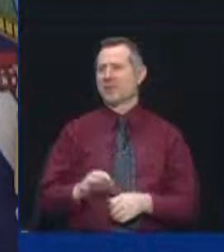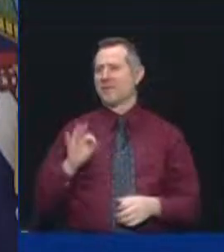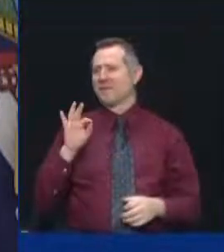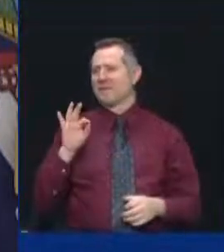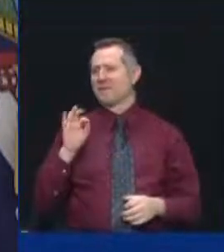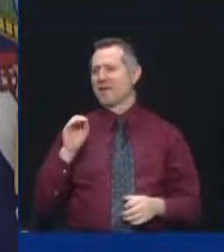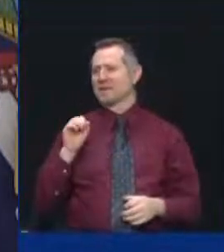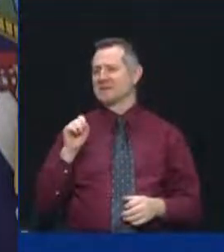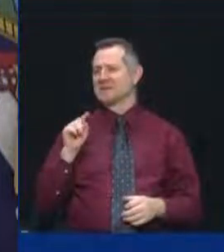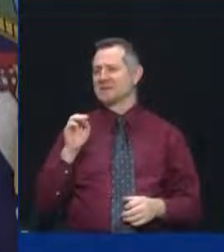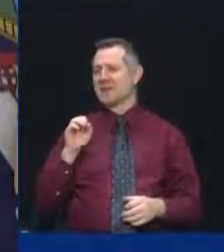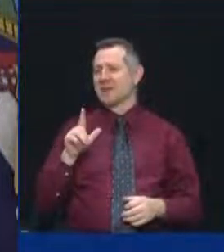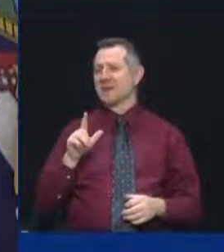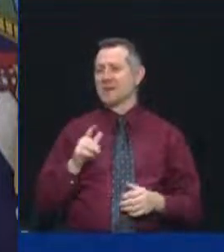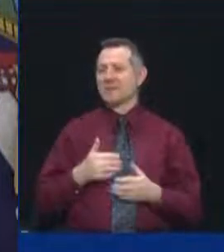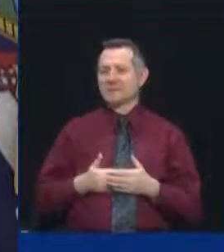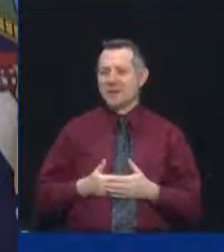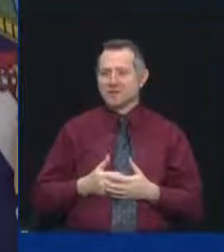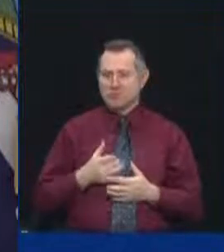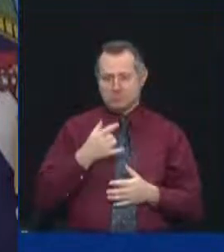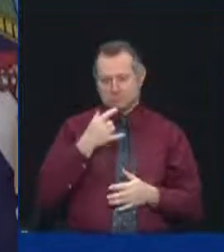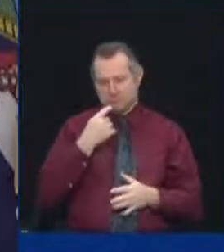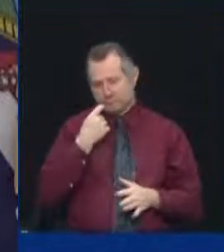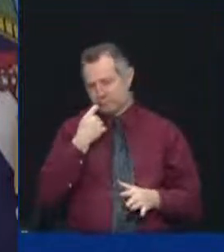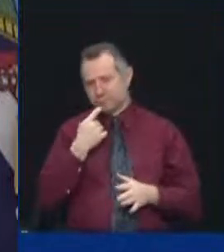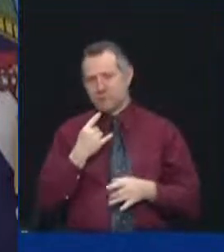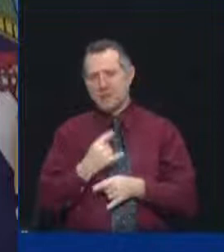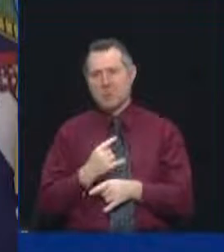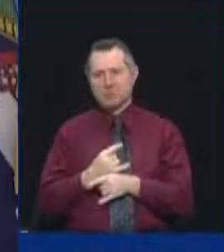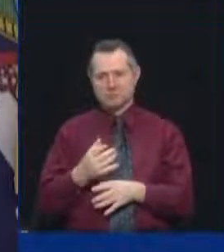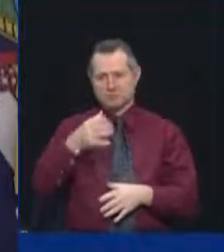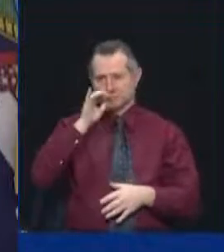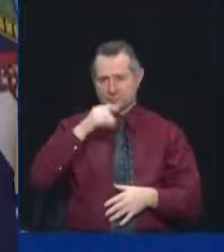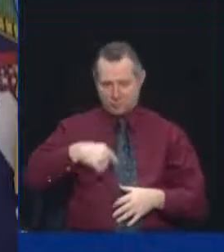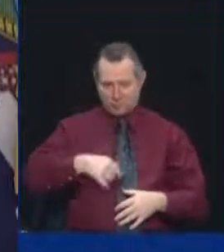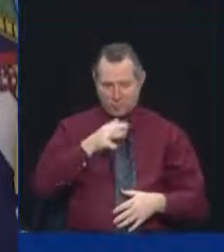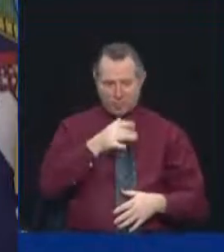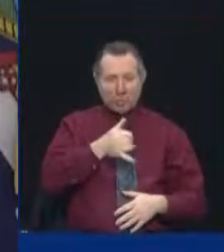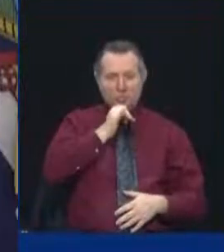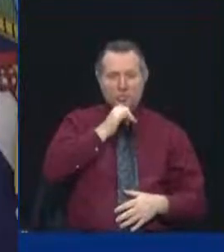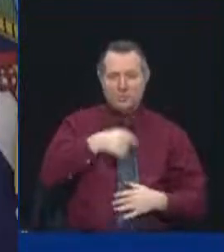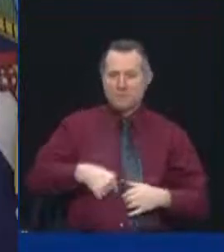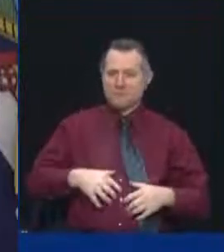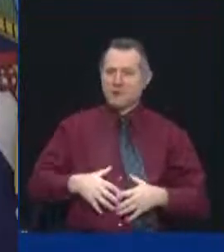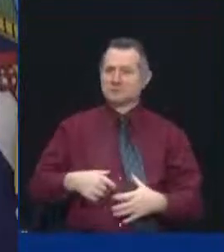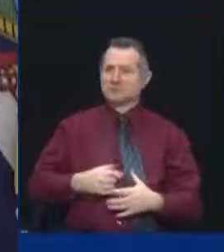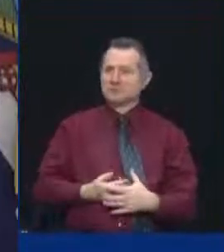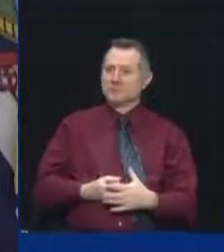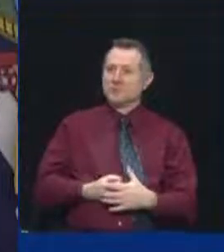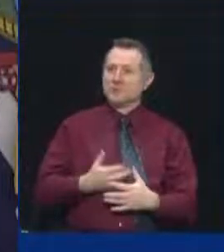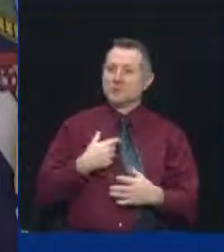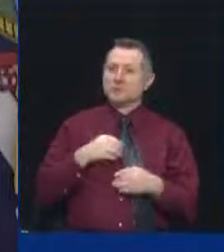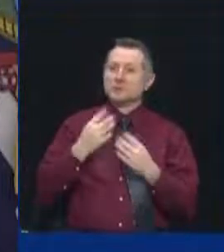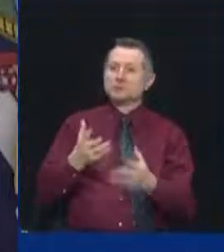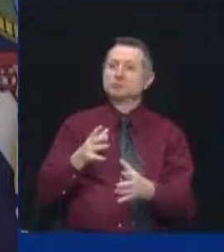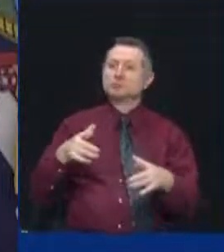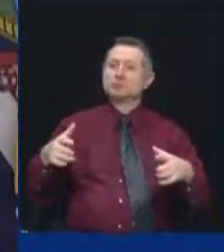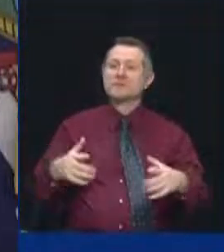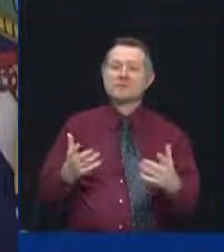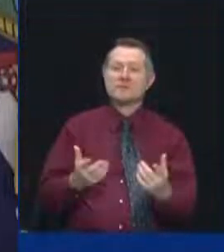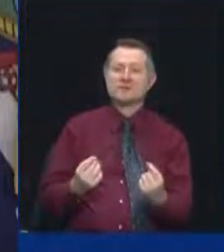conditions. What we did to the Native Americans, we gave them reservations. You know what the reservations were? The land that nobody else